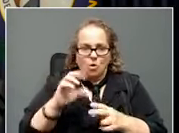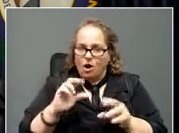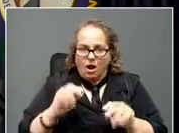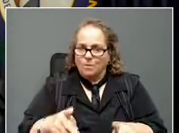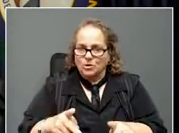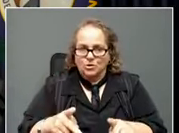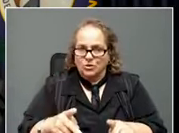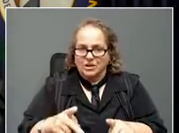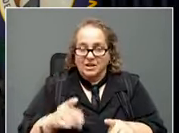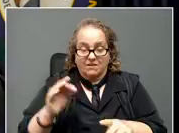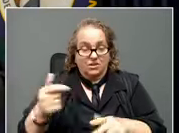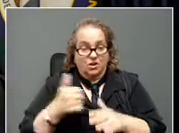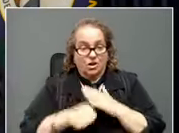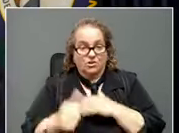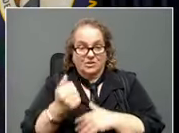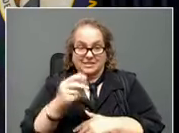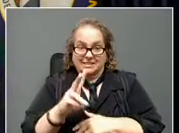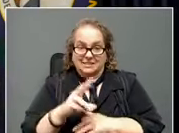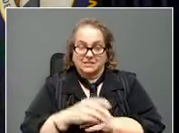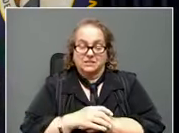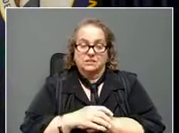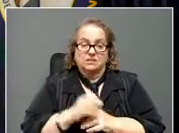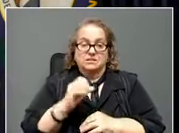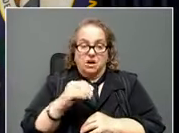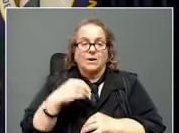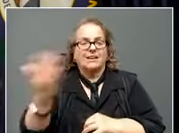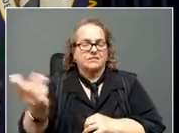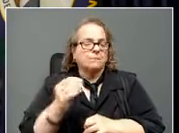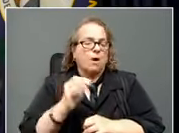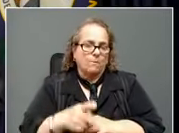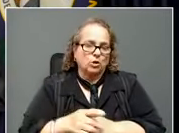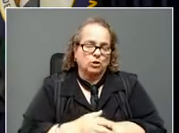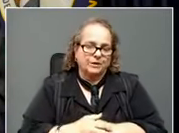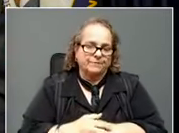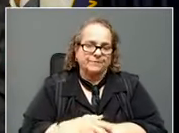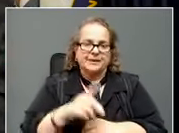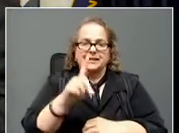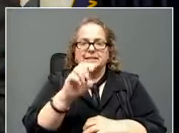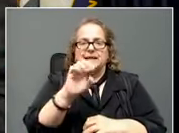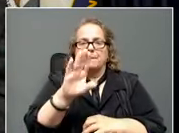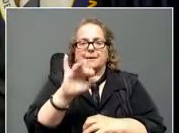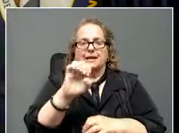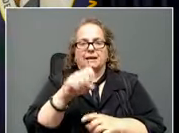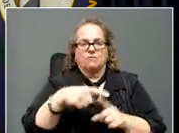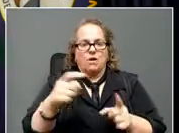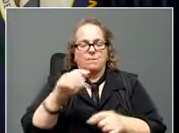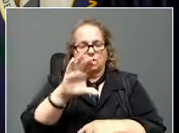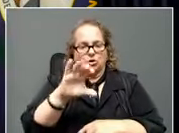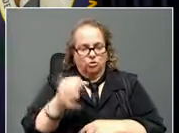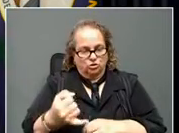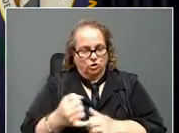under 16 years old. So this gives them the chance. Debbie Yetter from the Courier Journal.